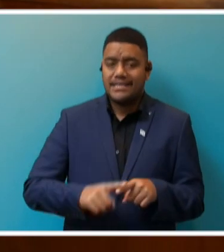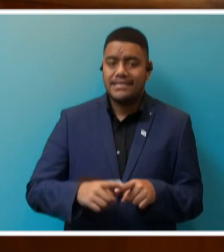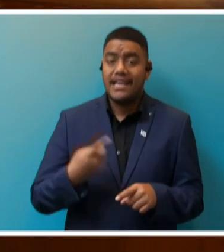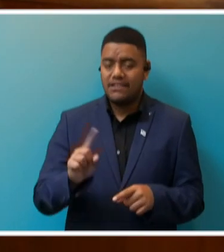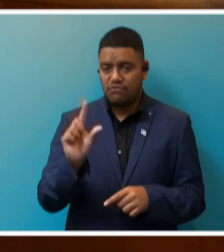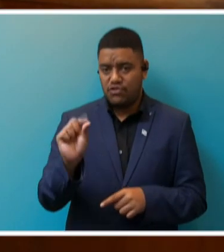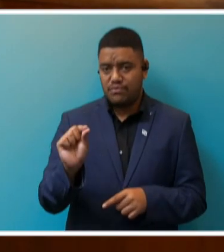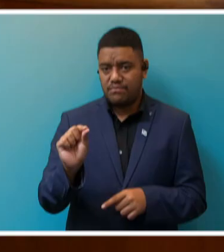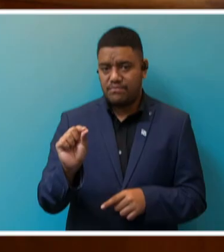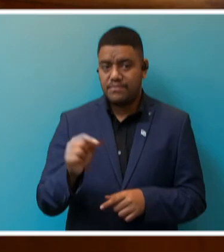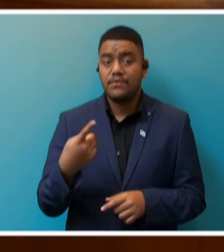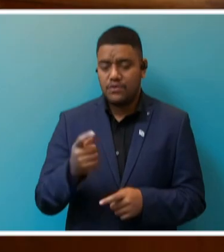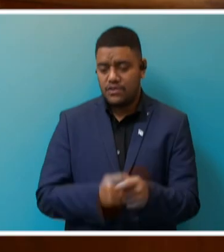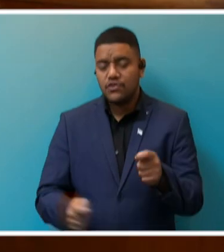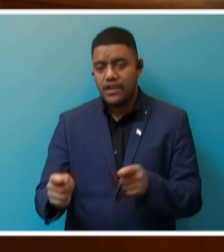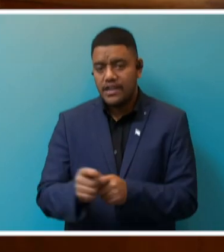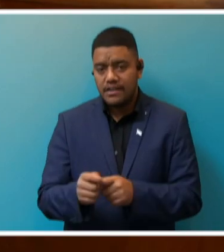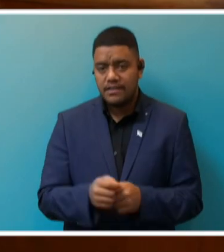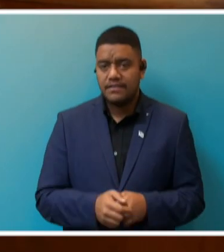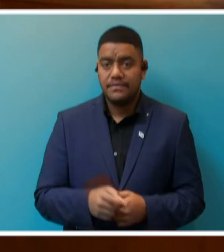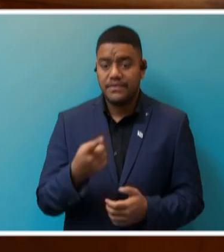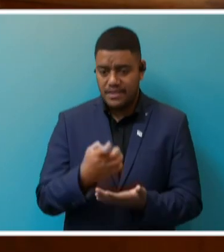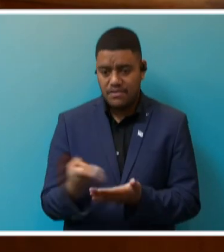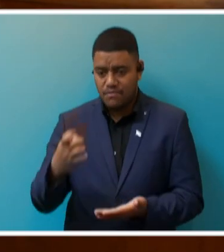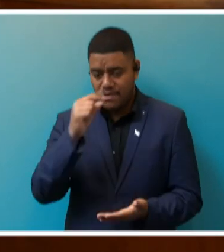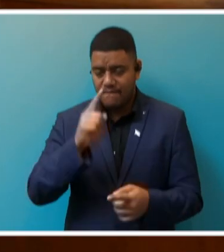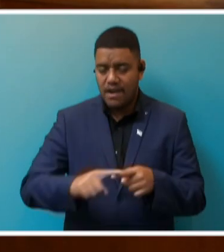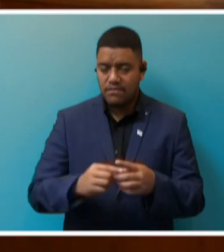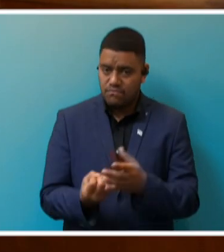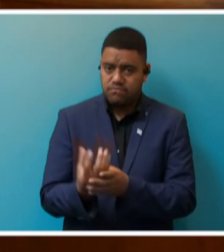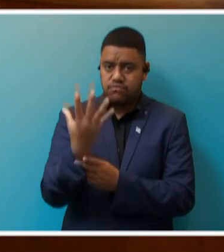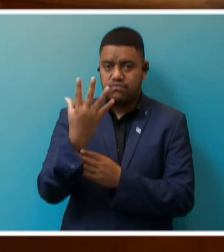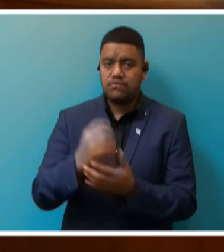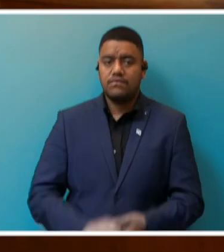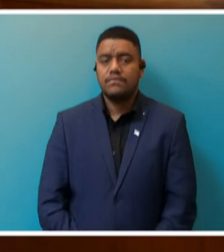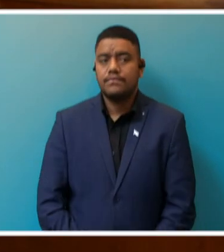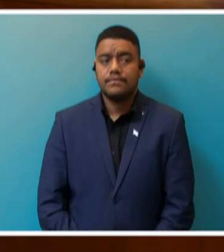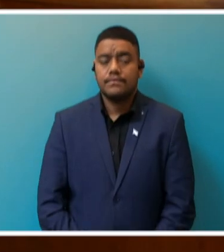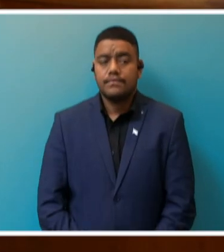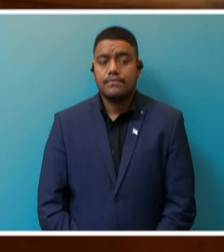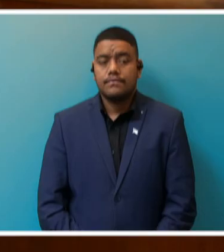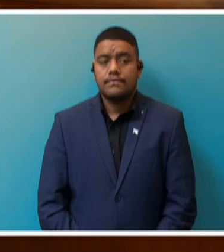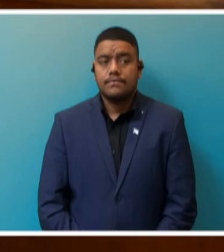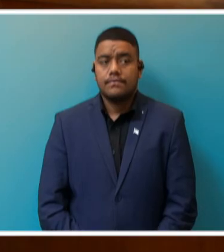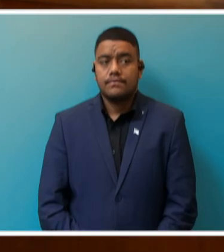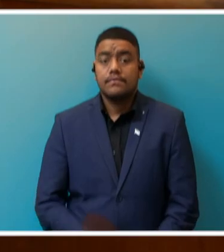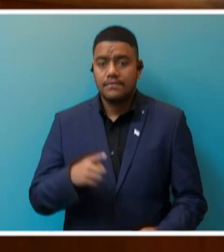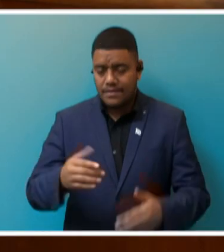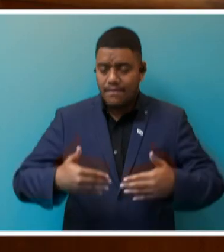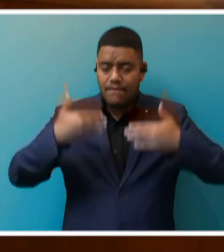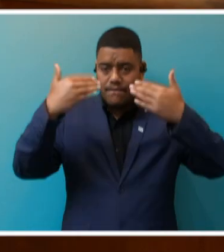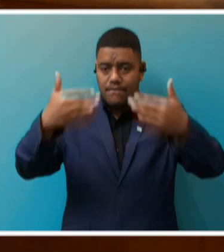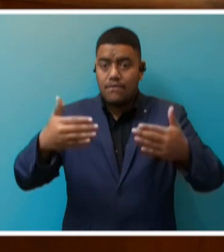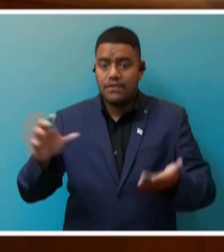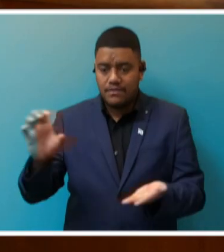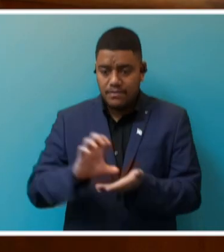cheaper to trade, boosting economic efficiency and competitiveness. This is a forward-looking investment